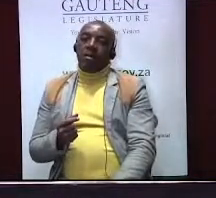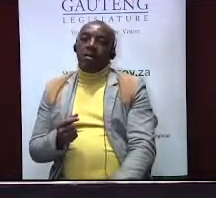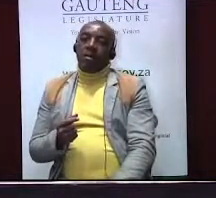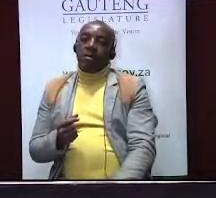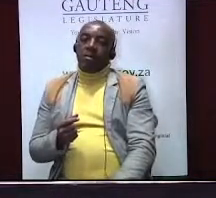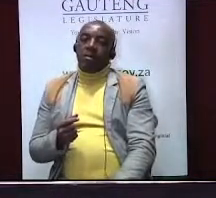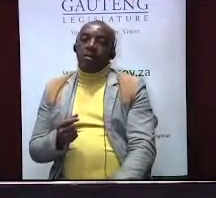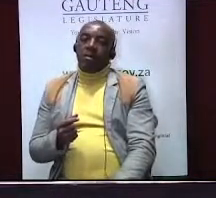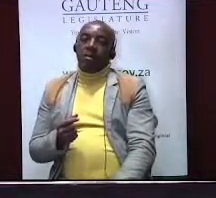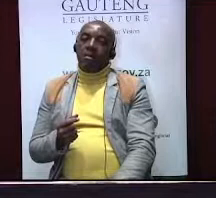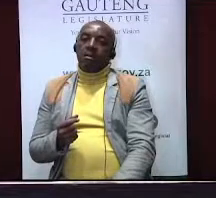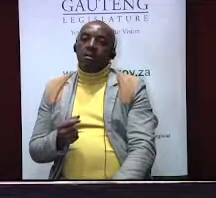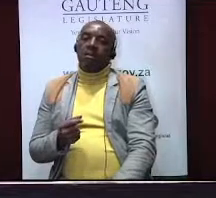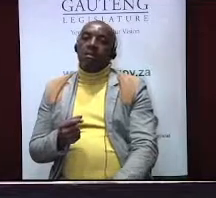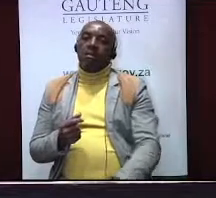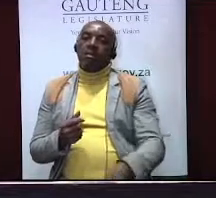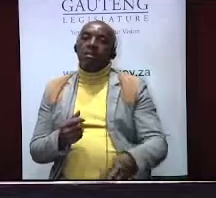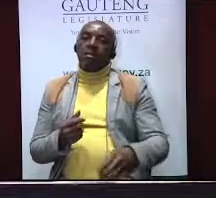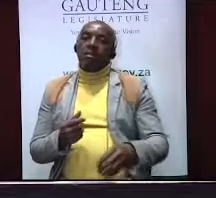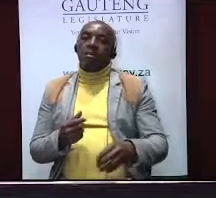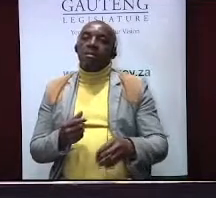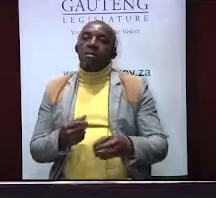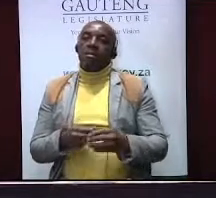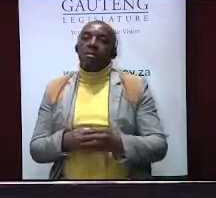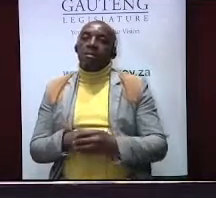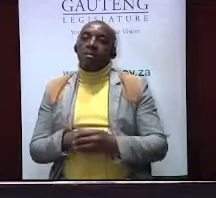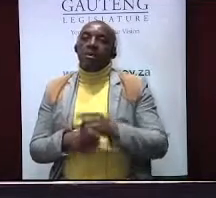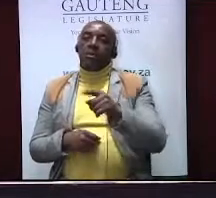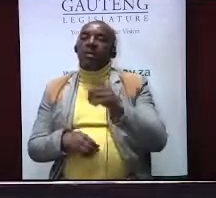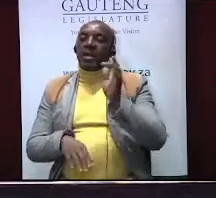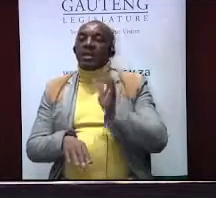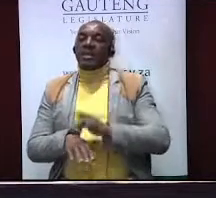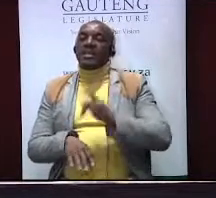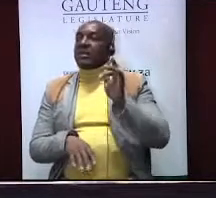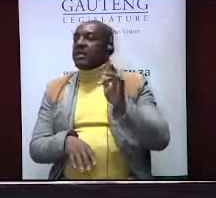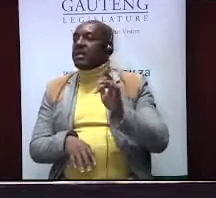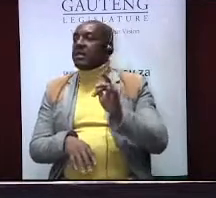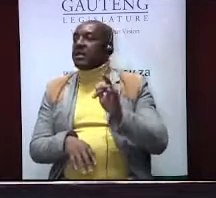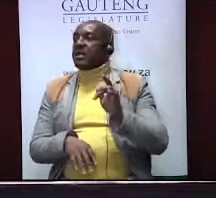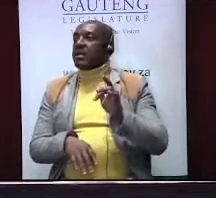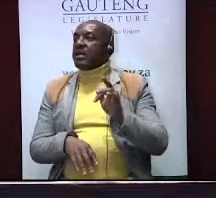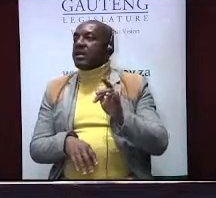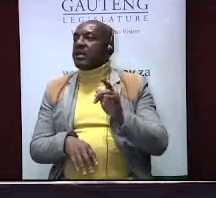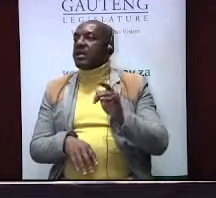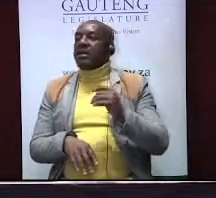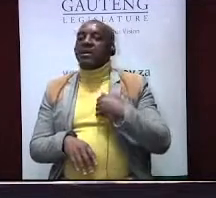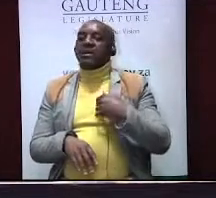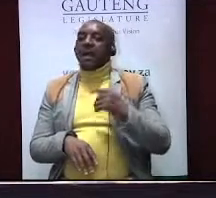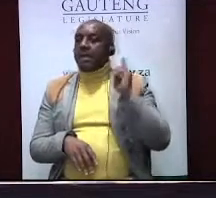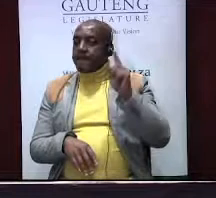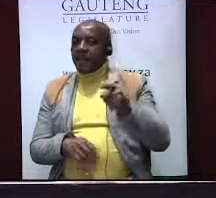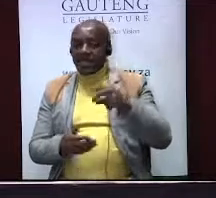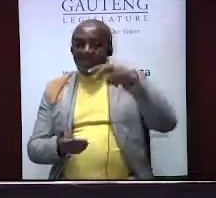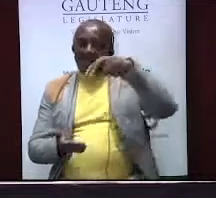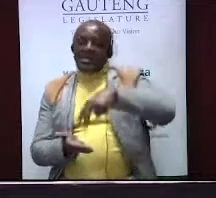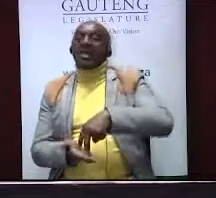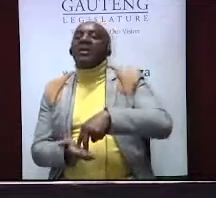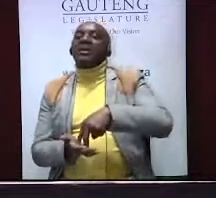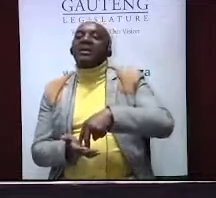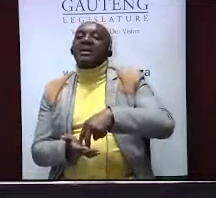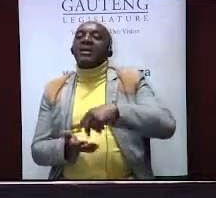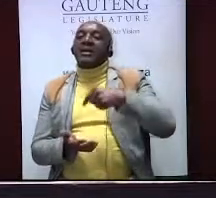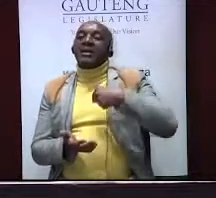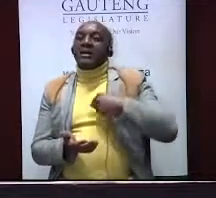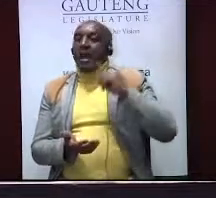emangalisayo and siyabonga. You just charged our batteries ukuthi we should stand. Amen.